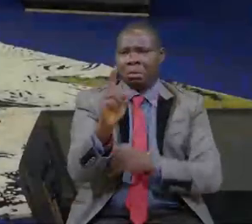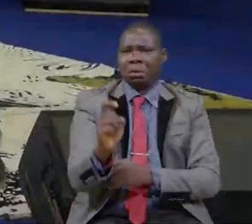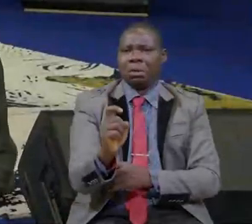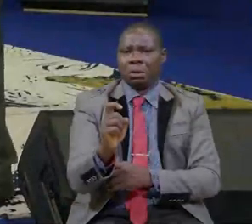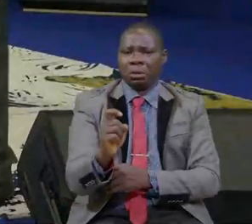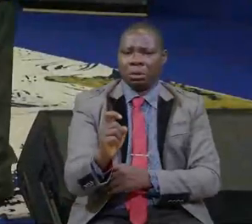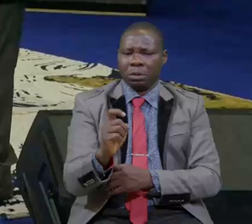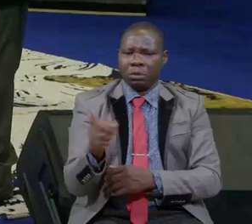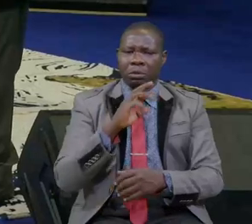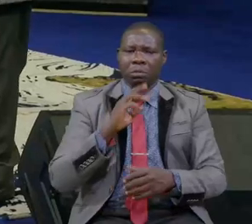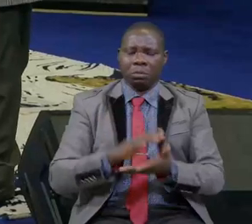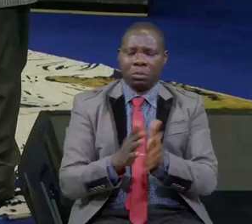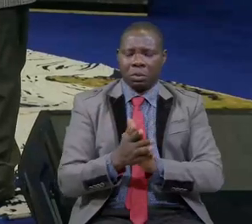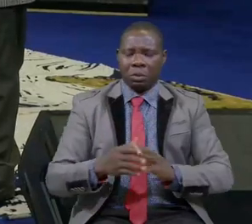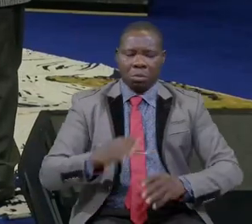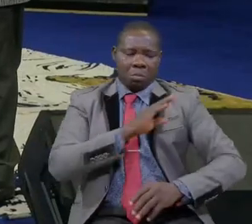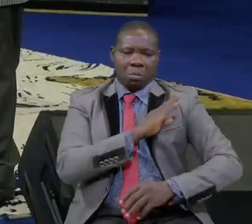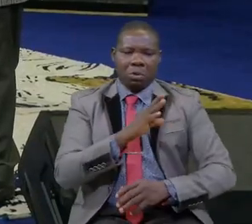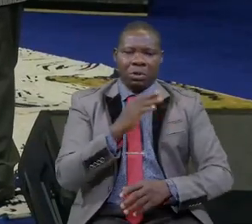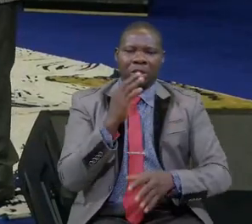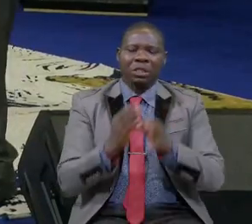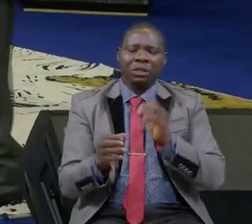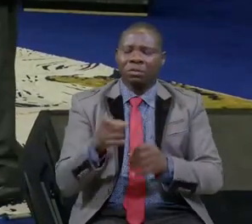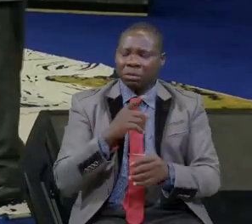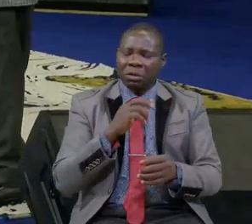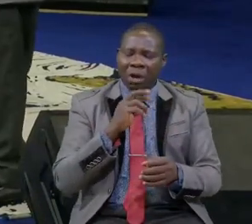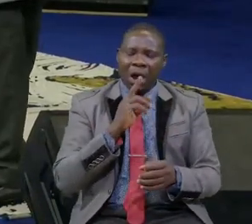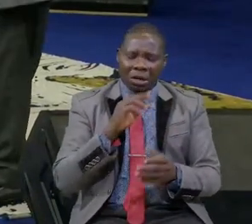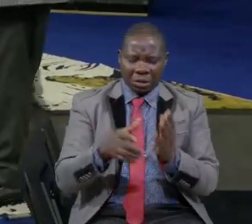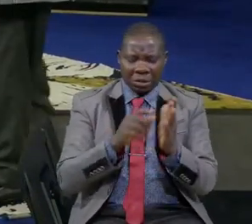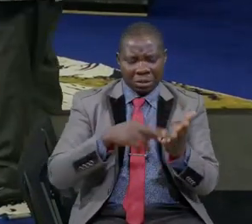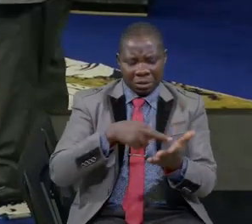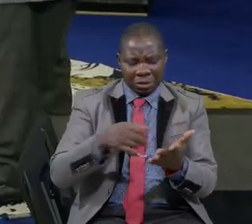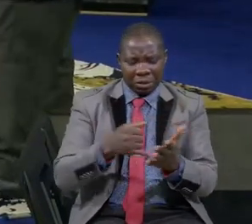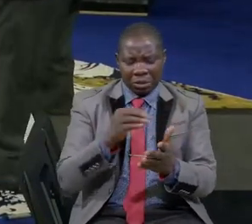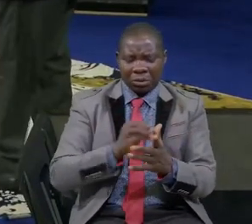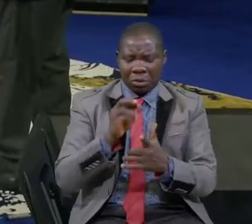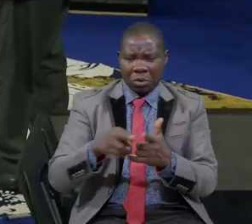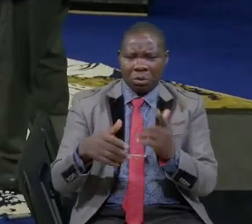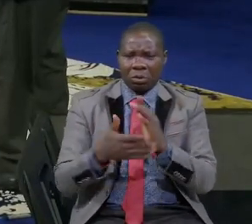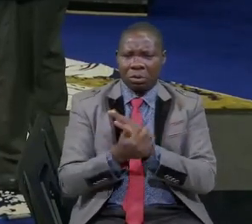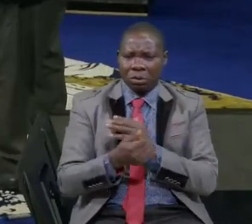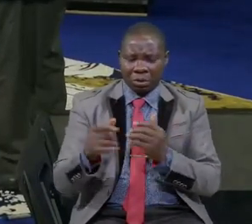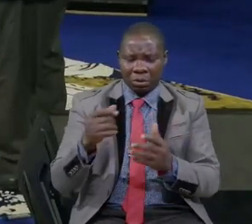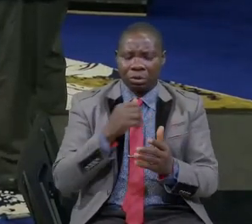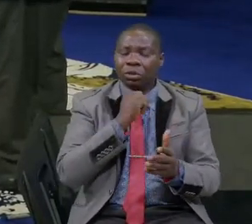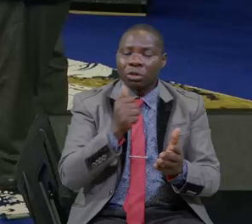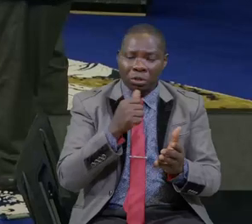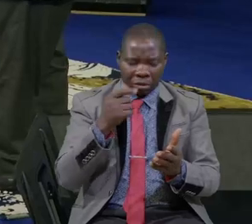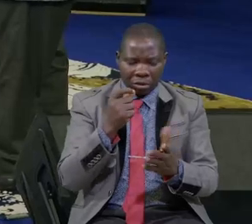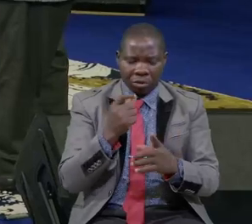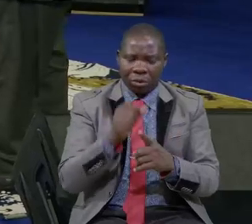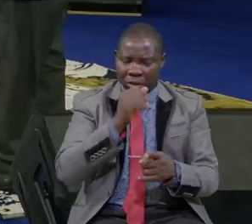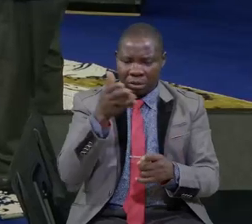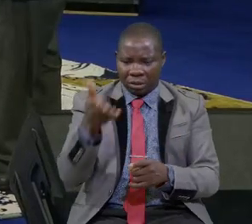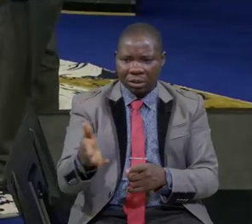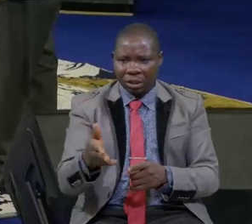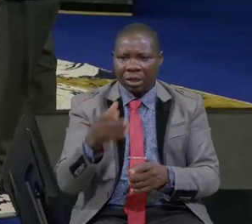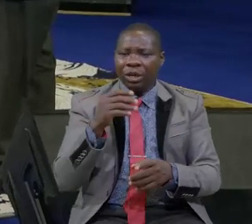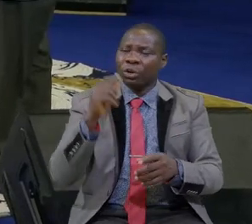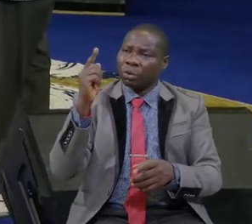read it, the word is there. And God is not going to judge you by my preaching. He's going to judge you by his word. And when